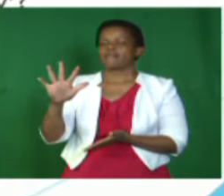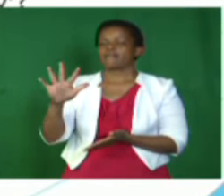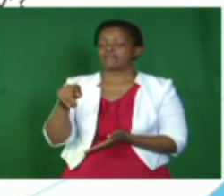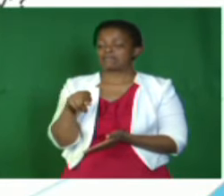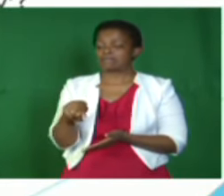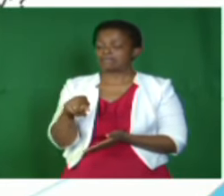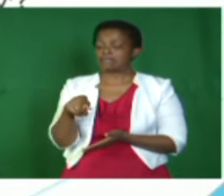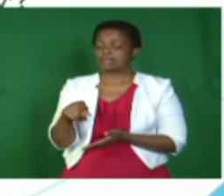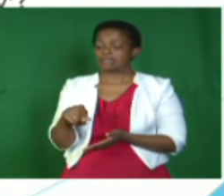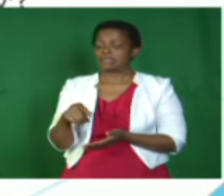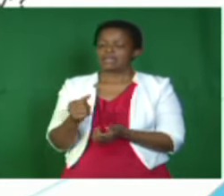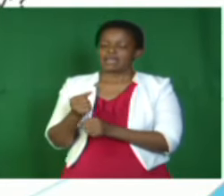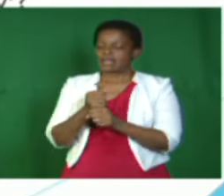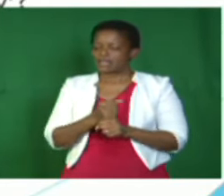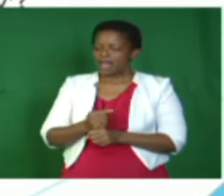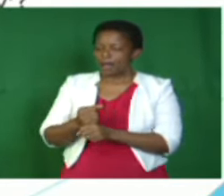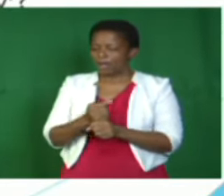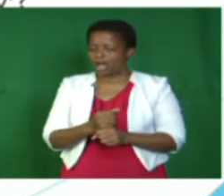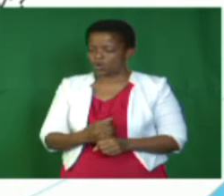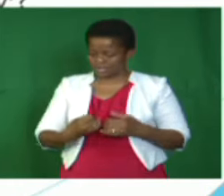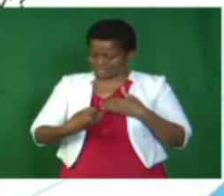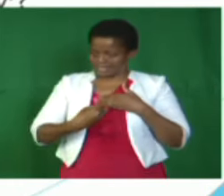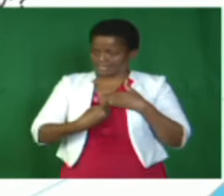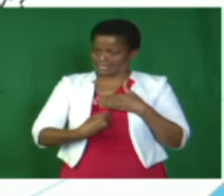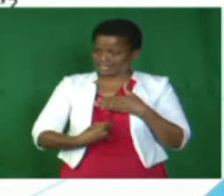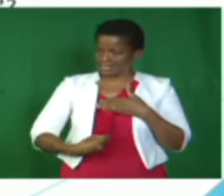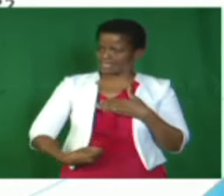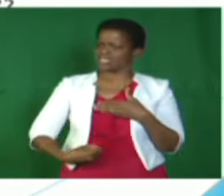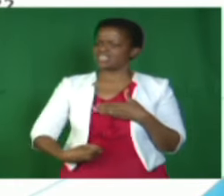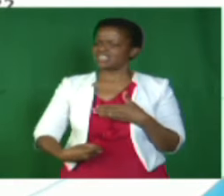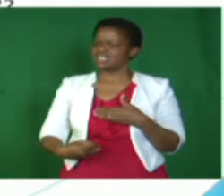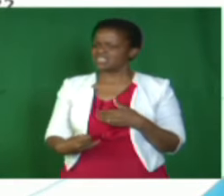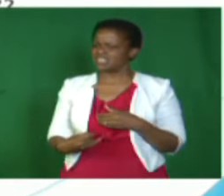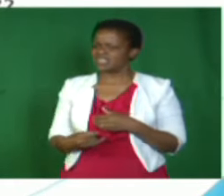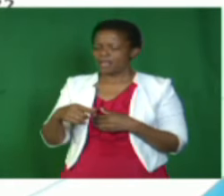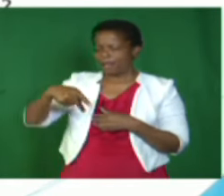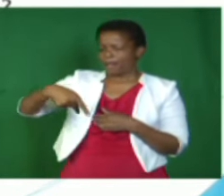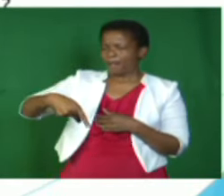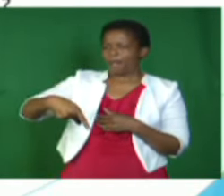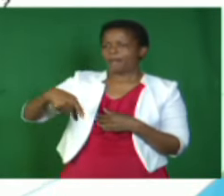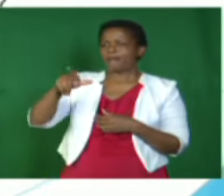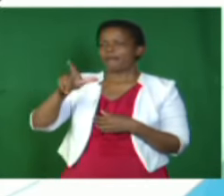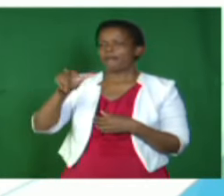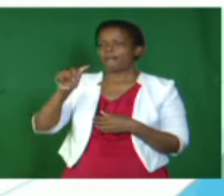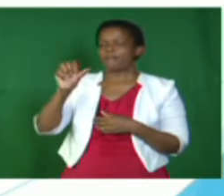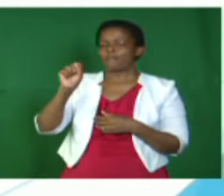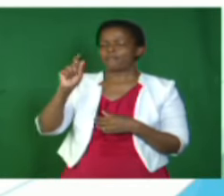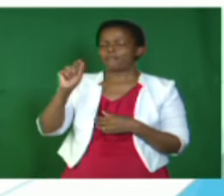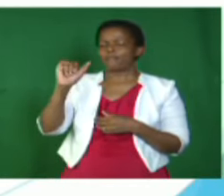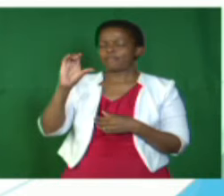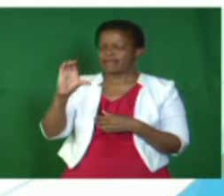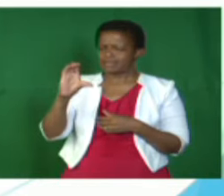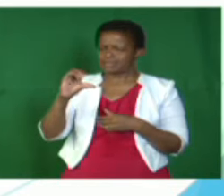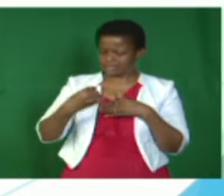about plastic surgery. I want to just draw your attention to this first question.